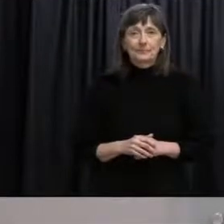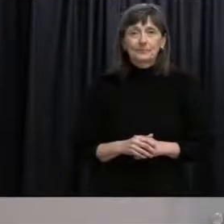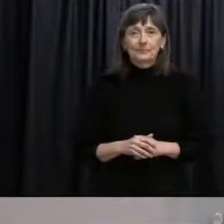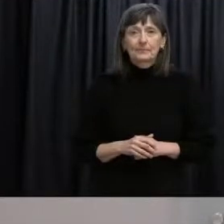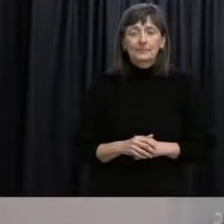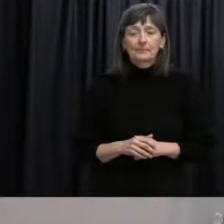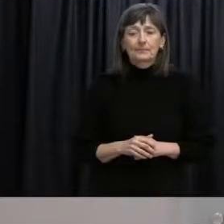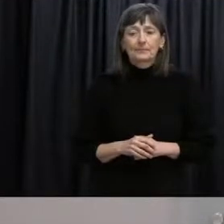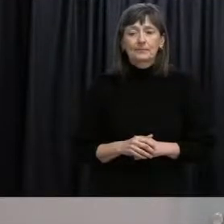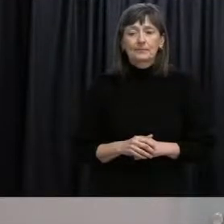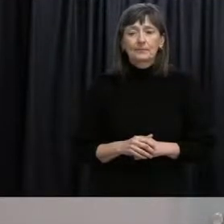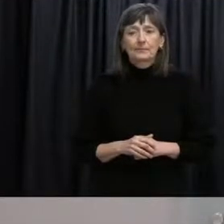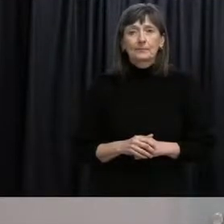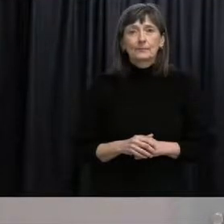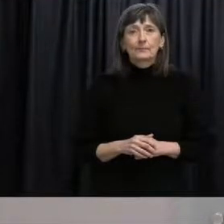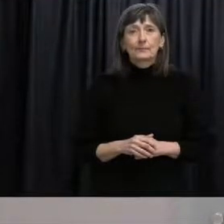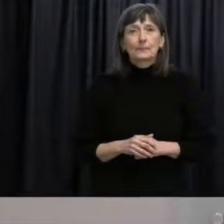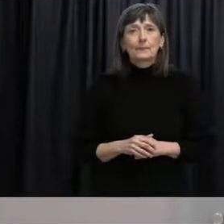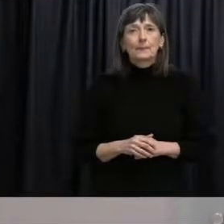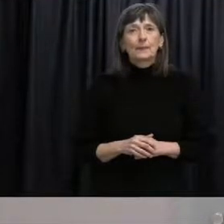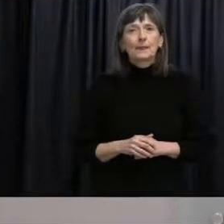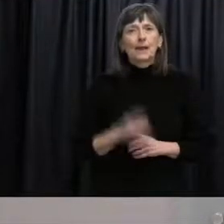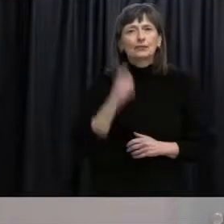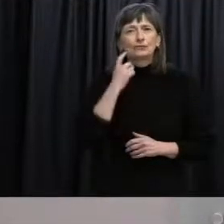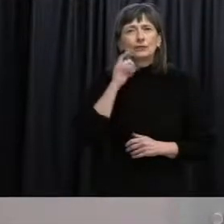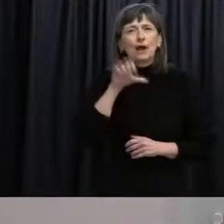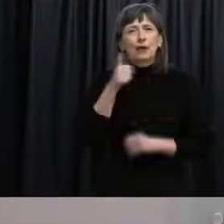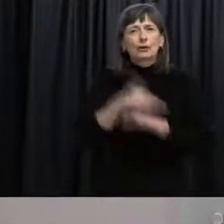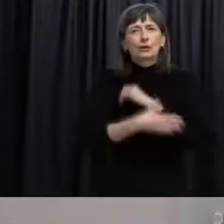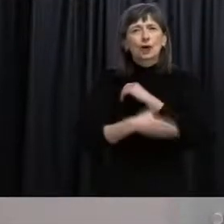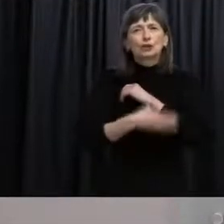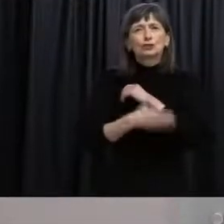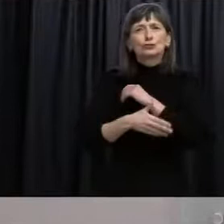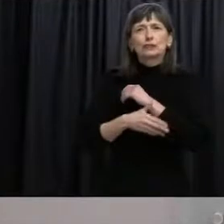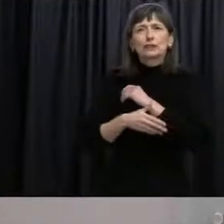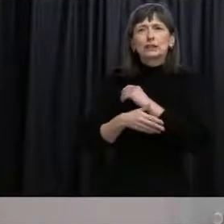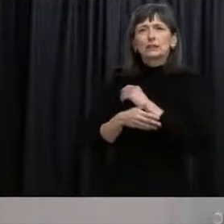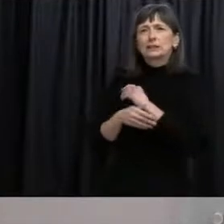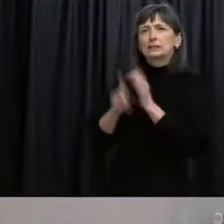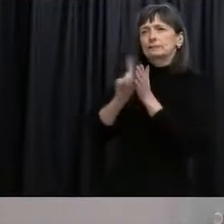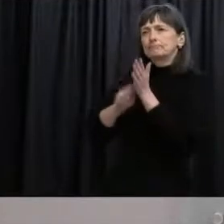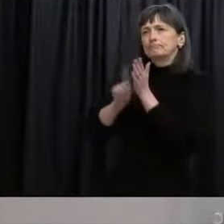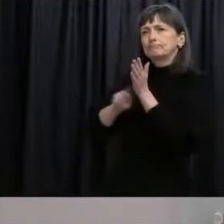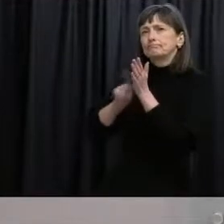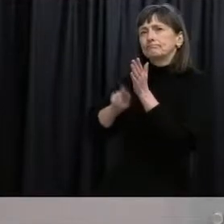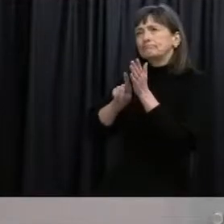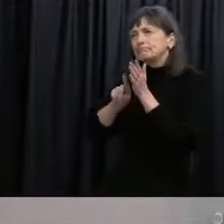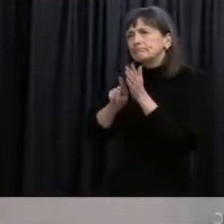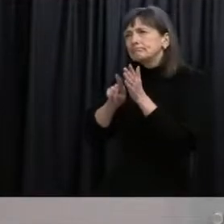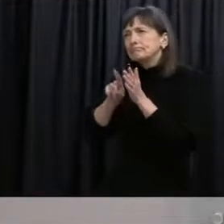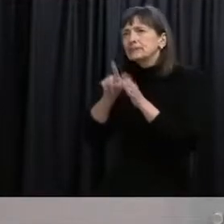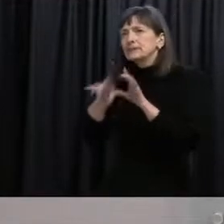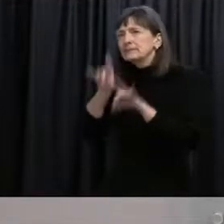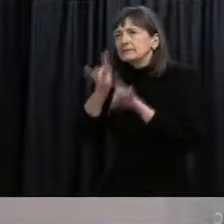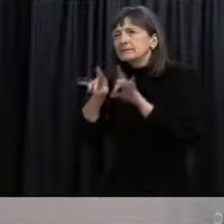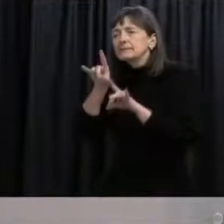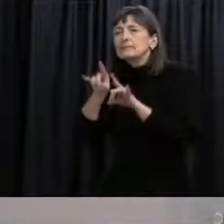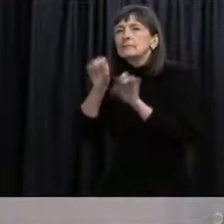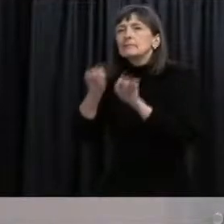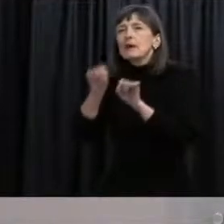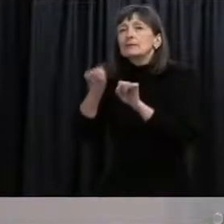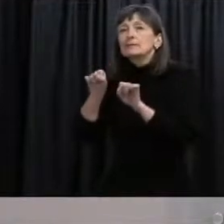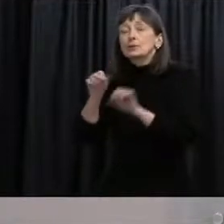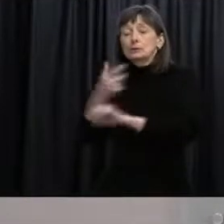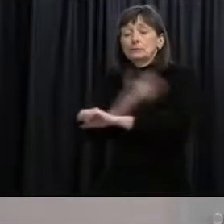So we have been closely monitoring reports from countries that are exploring a possible link between AstraZeneca